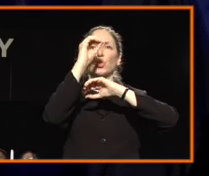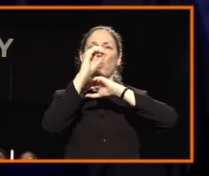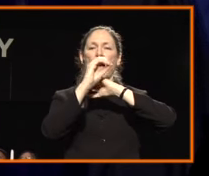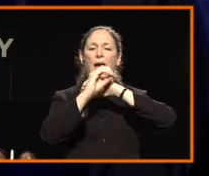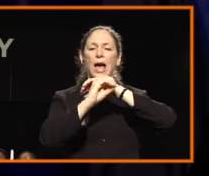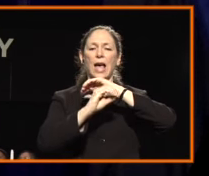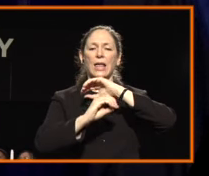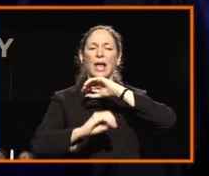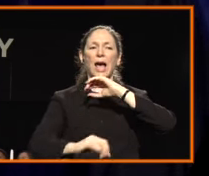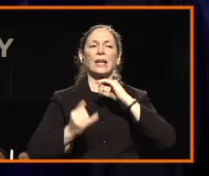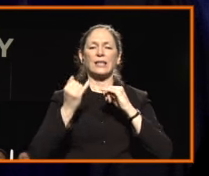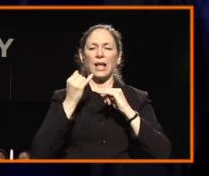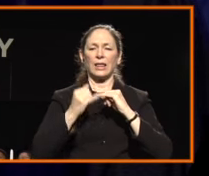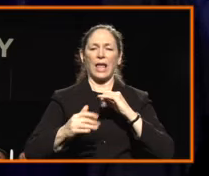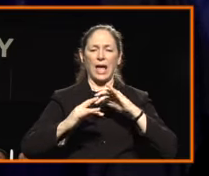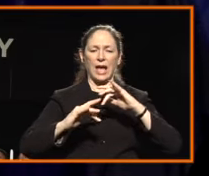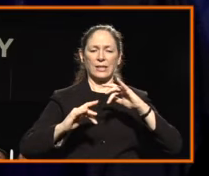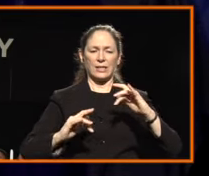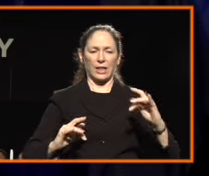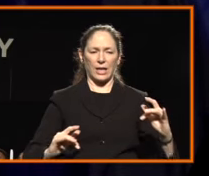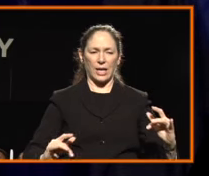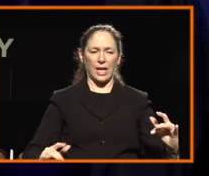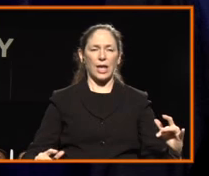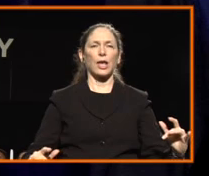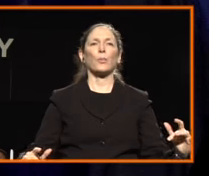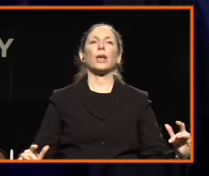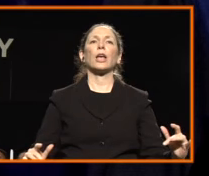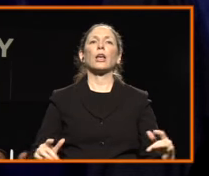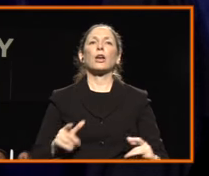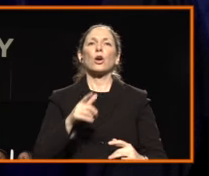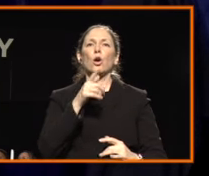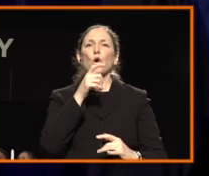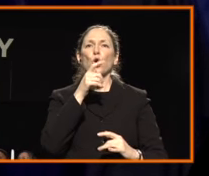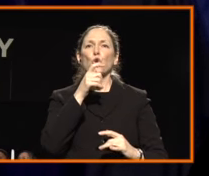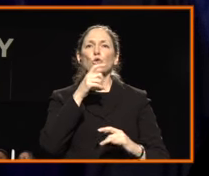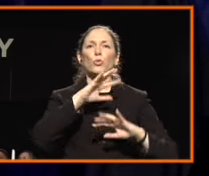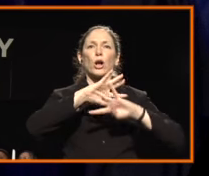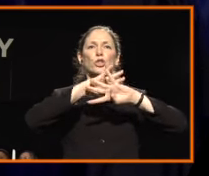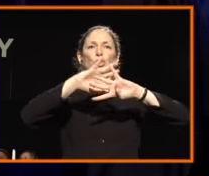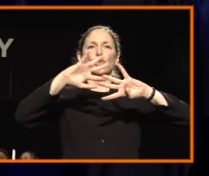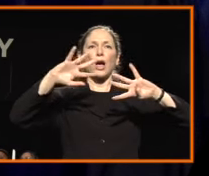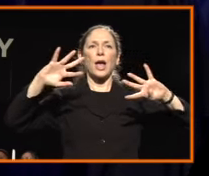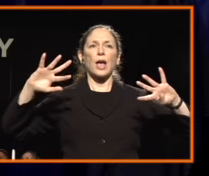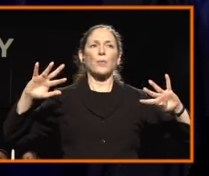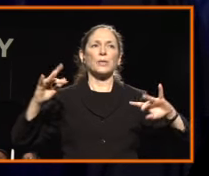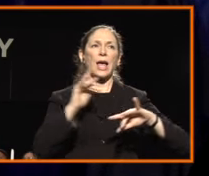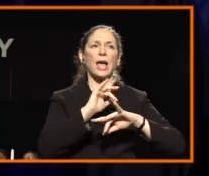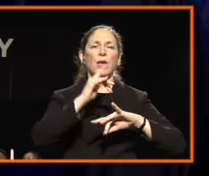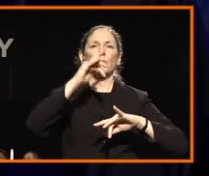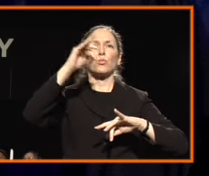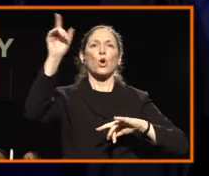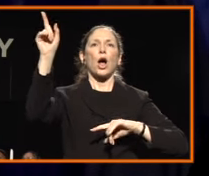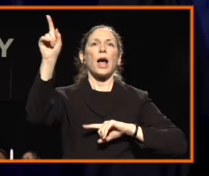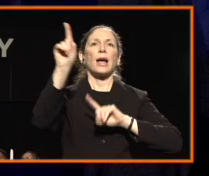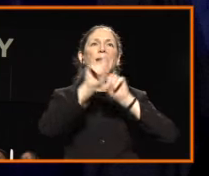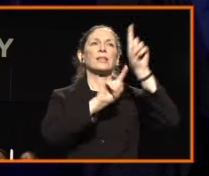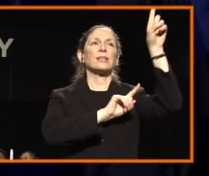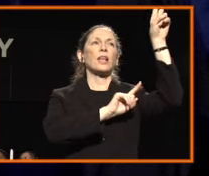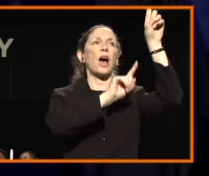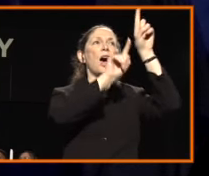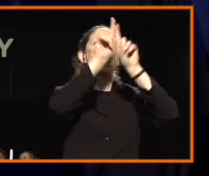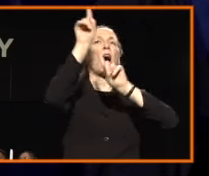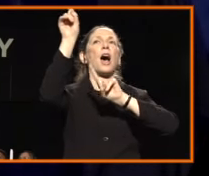the twilight's last gleaming, whose broad stripes and